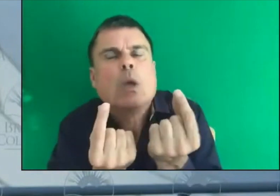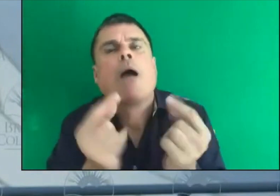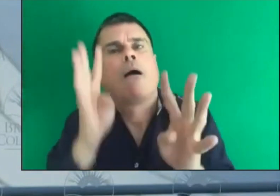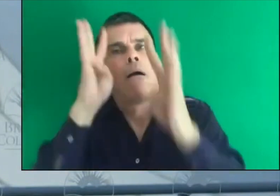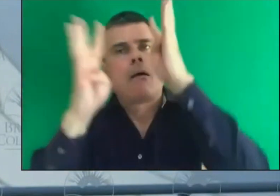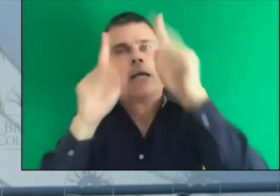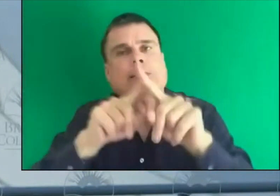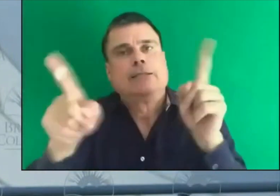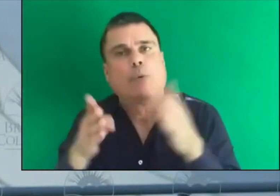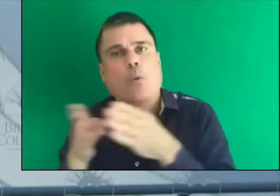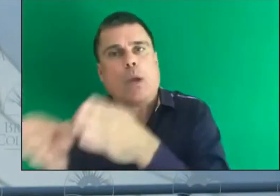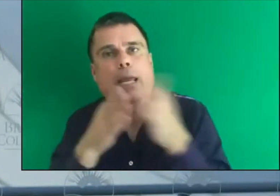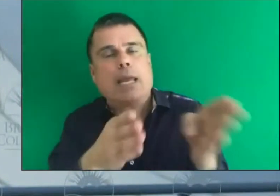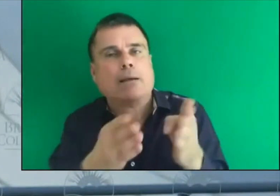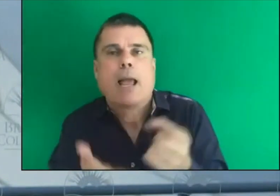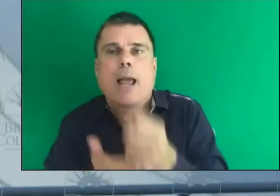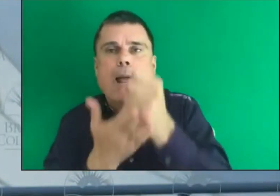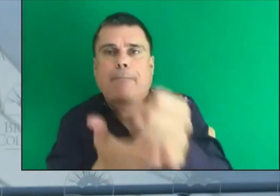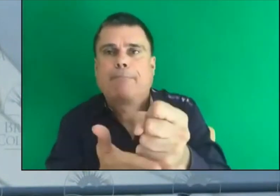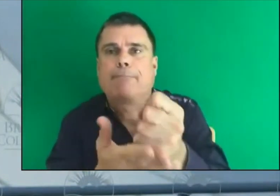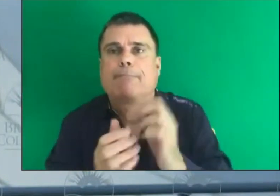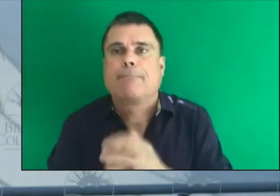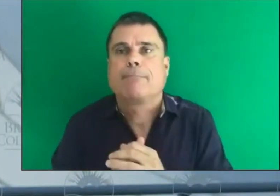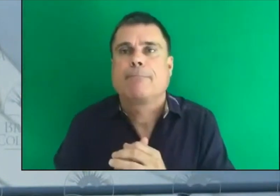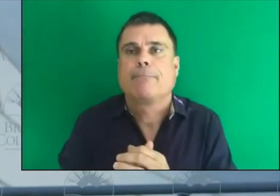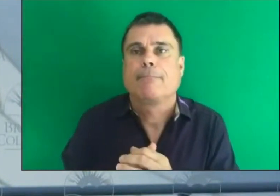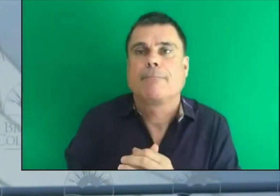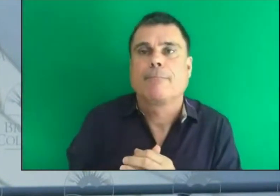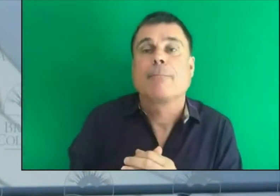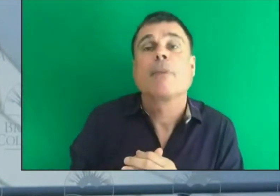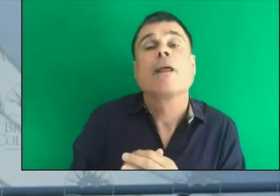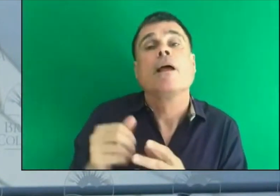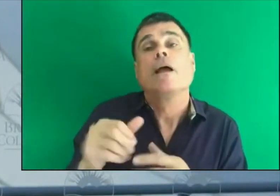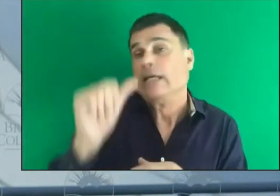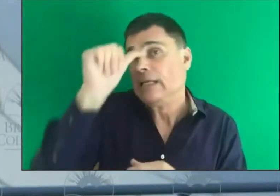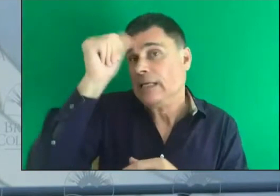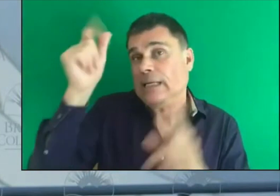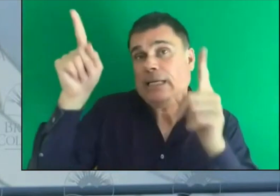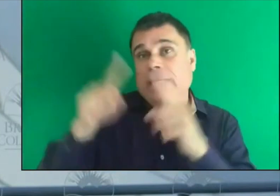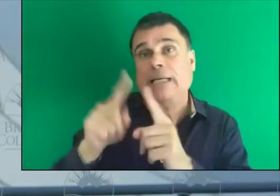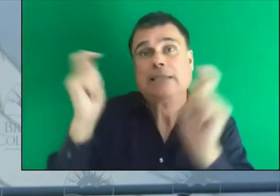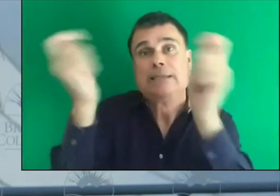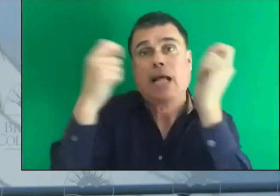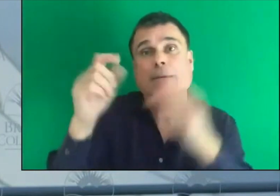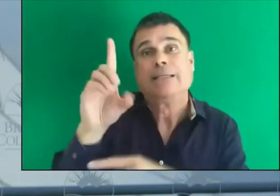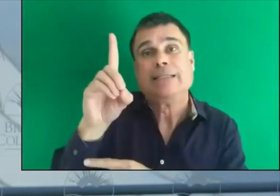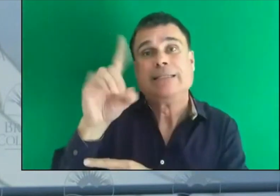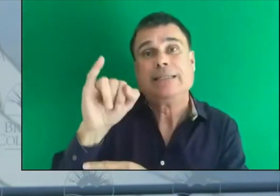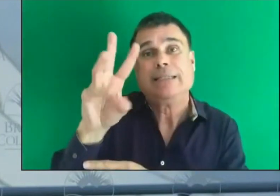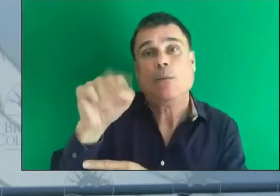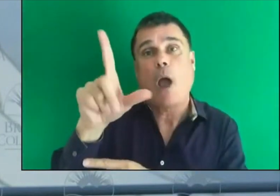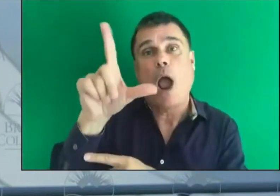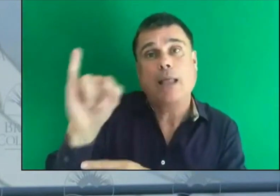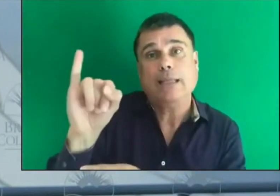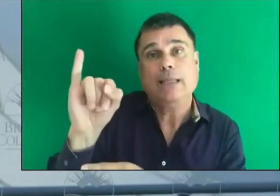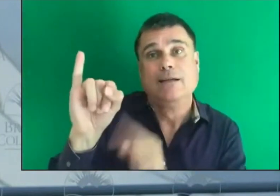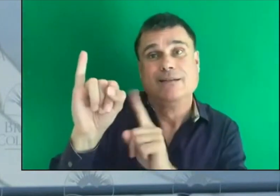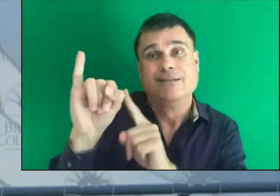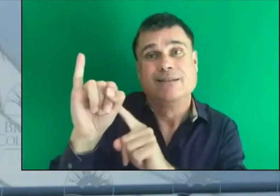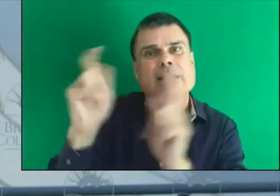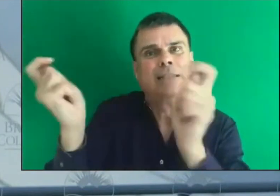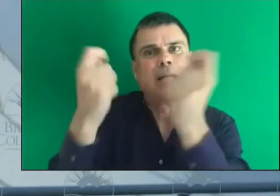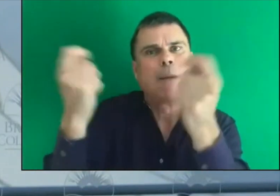a time when we can't get together that we can celebrate events such as Diwali or Christmas, how we